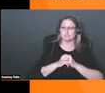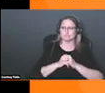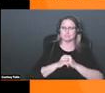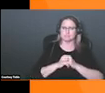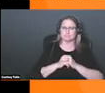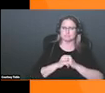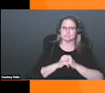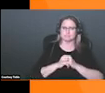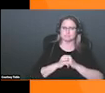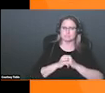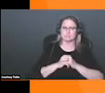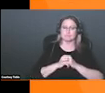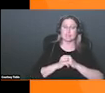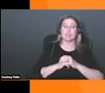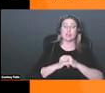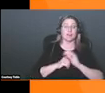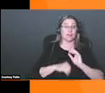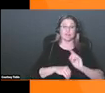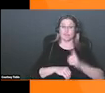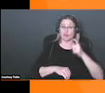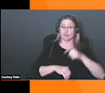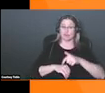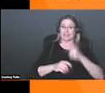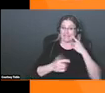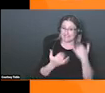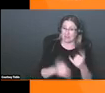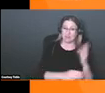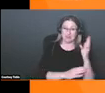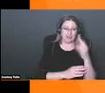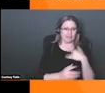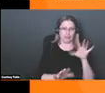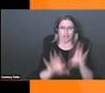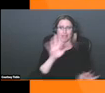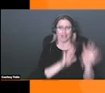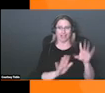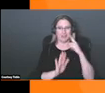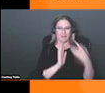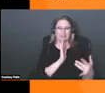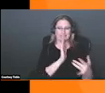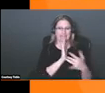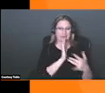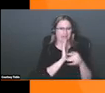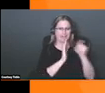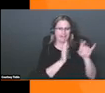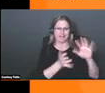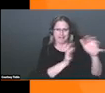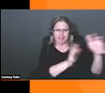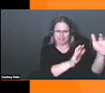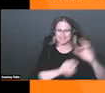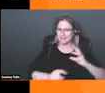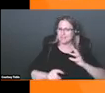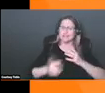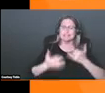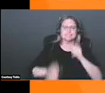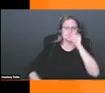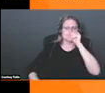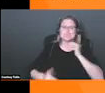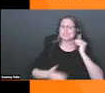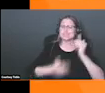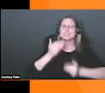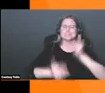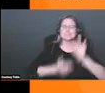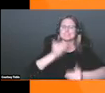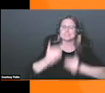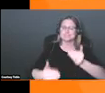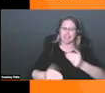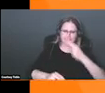sometimes it can feel a bit wonky, kind of like this presentation at times with the PowerPoint. But you know what? You just push through it and